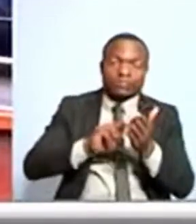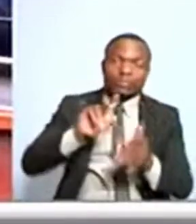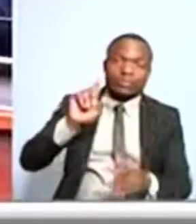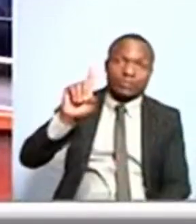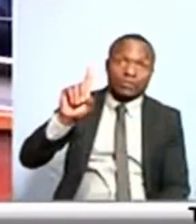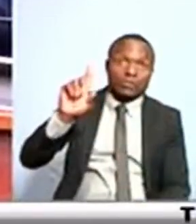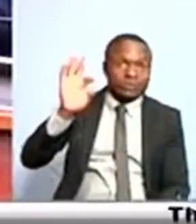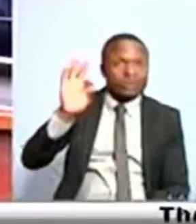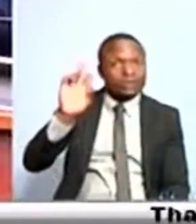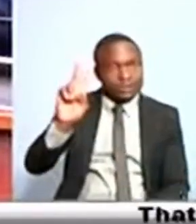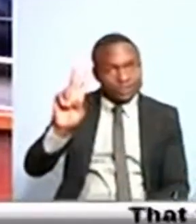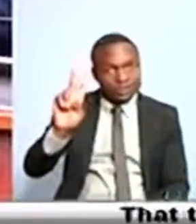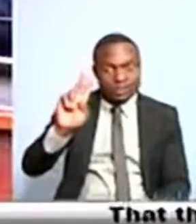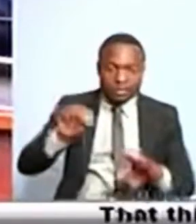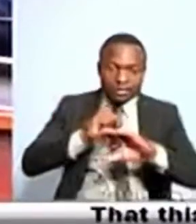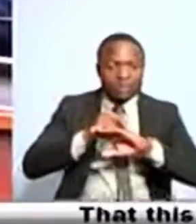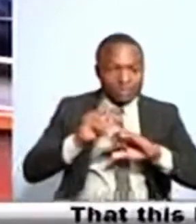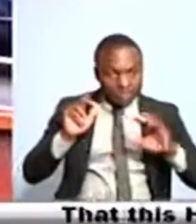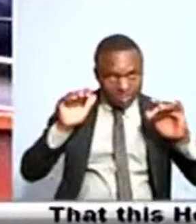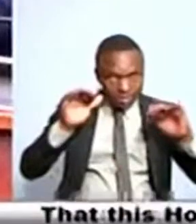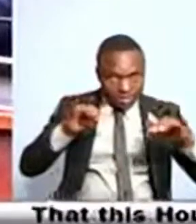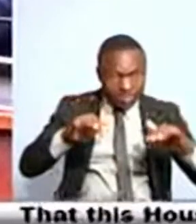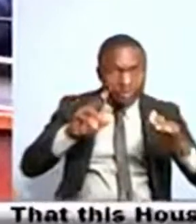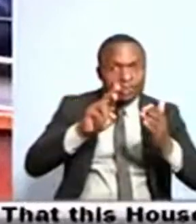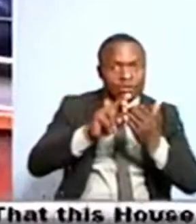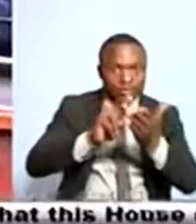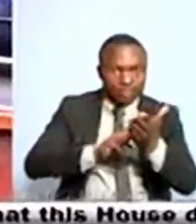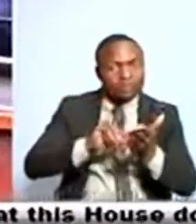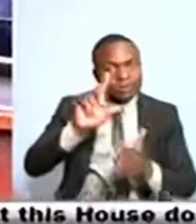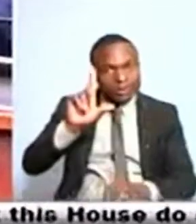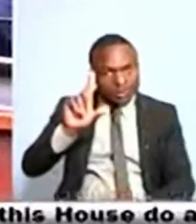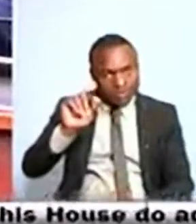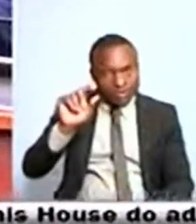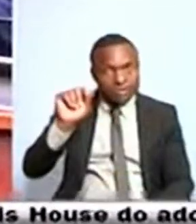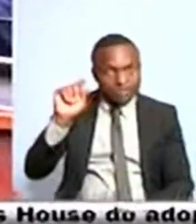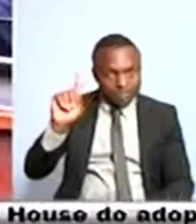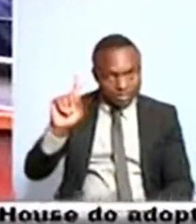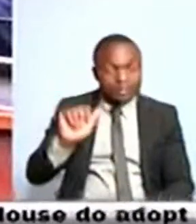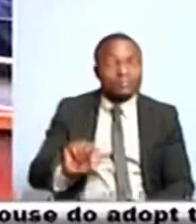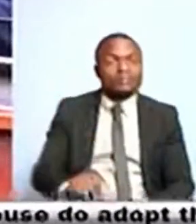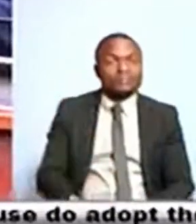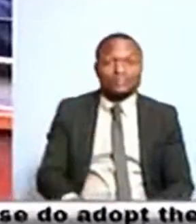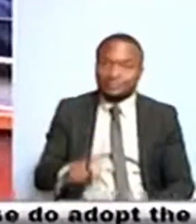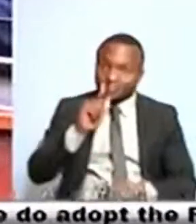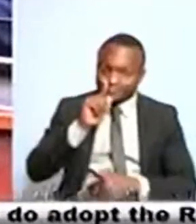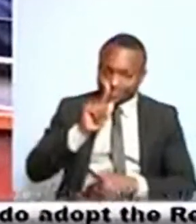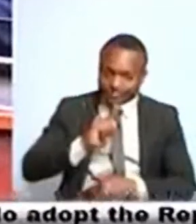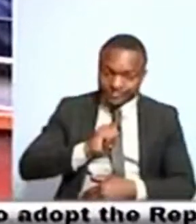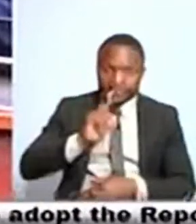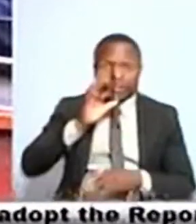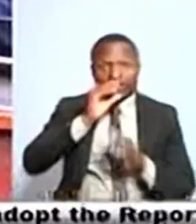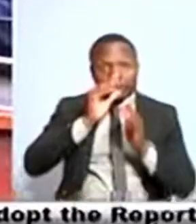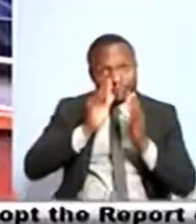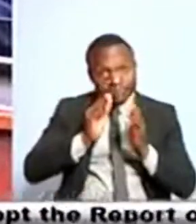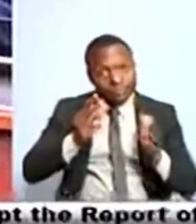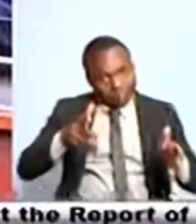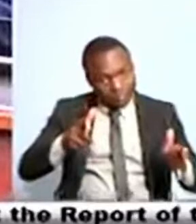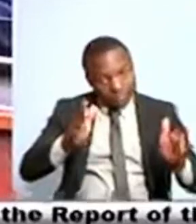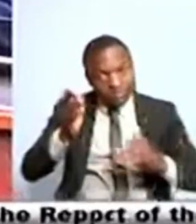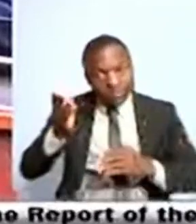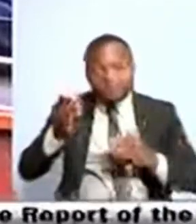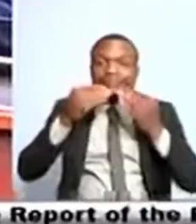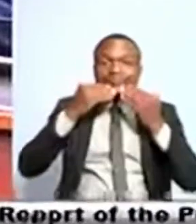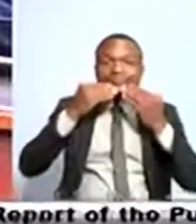192 of the National Assembly Standing Orders of 2021. Madam Speaker, allow me to thank